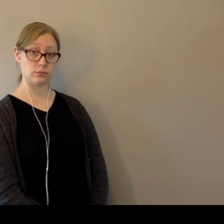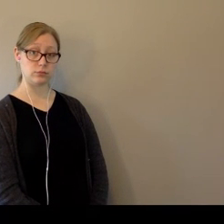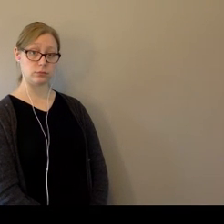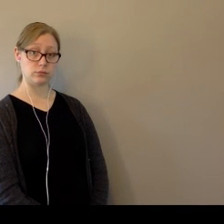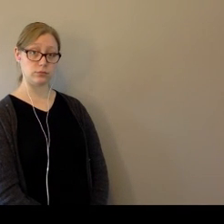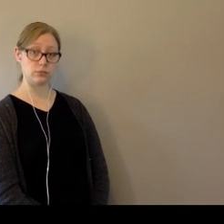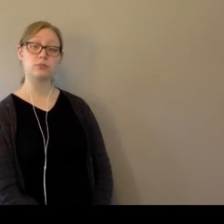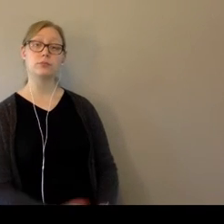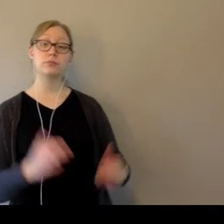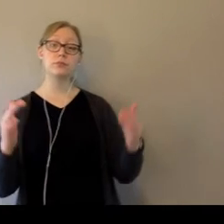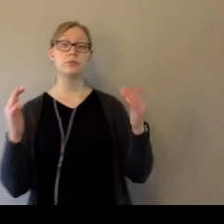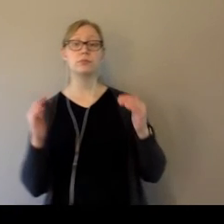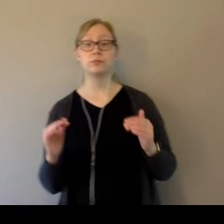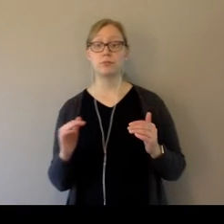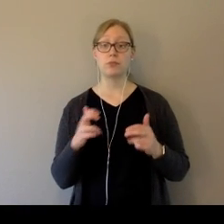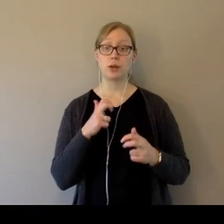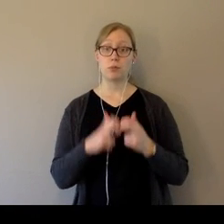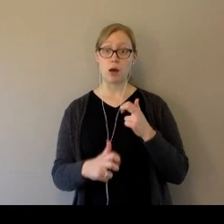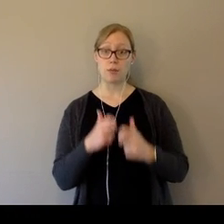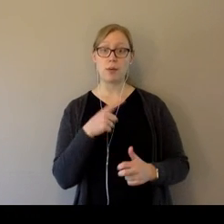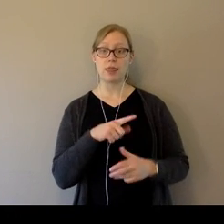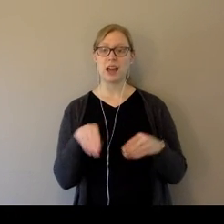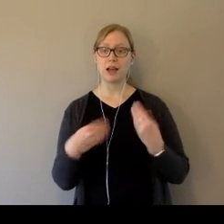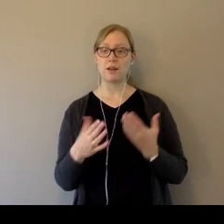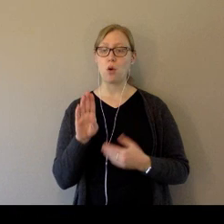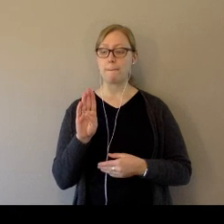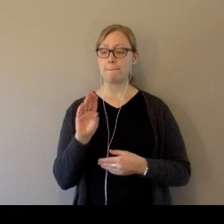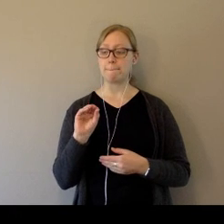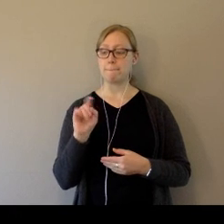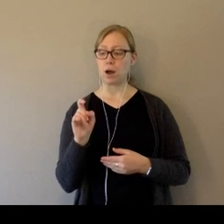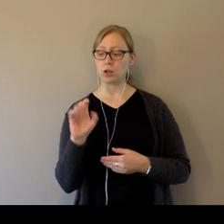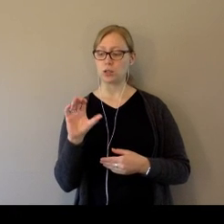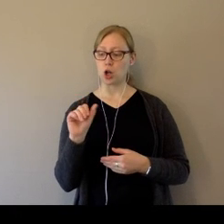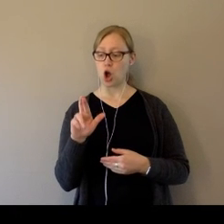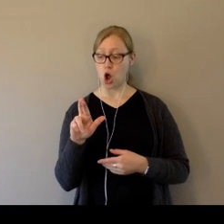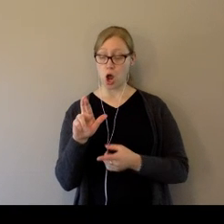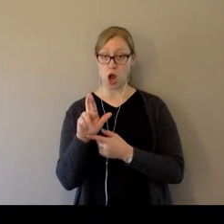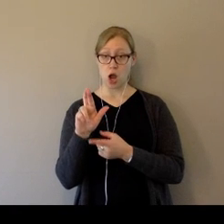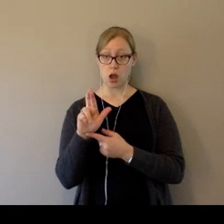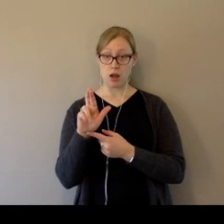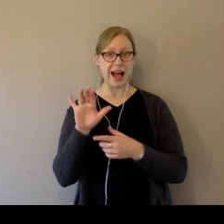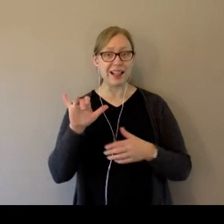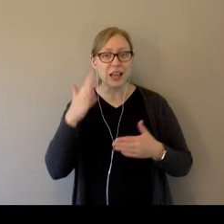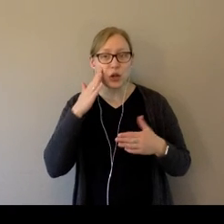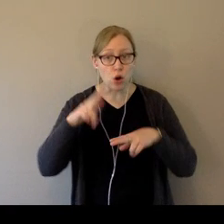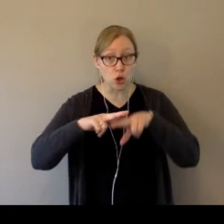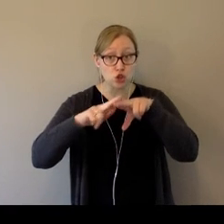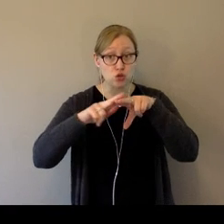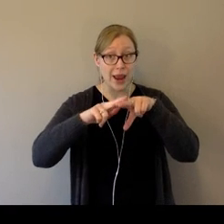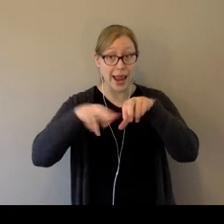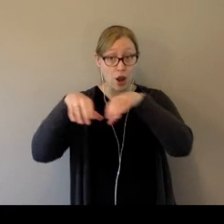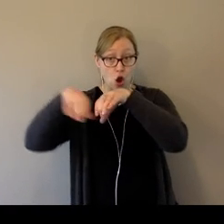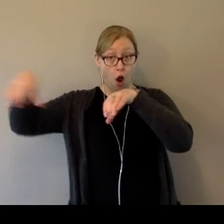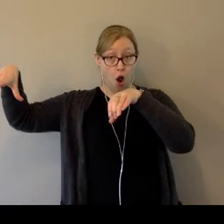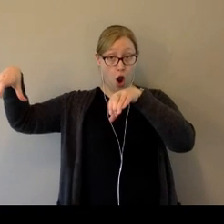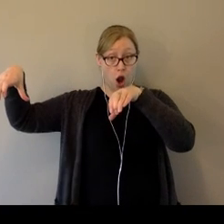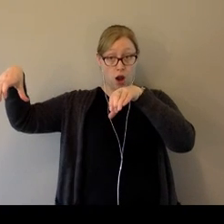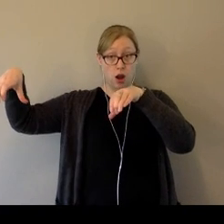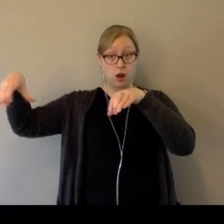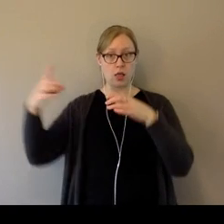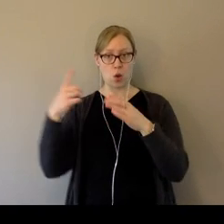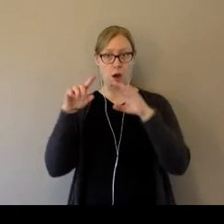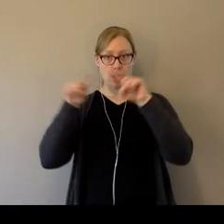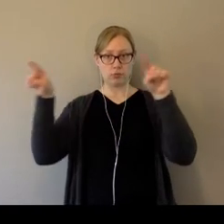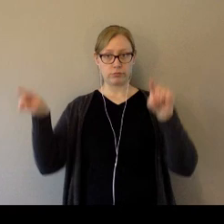So in this problem, they give you a box car and a model. So a box car like a train car. So the model of the box car